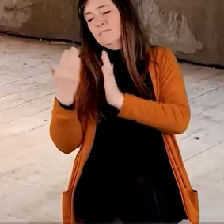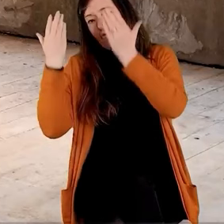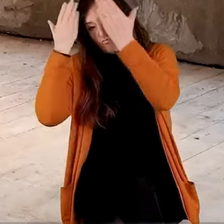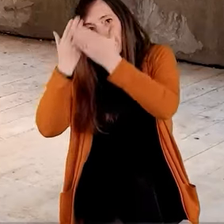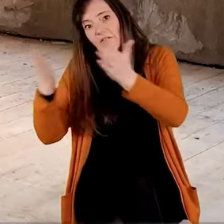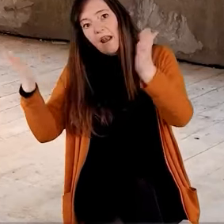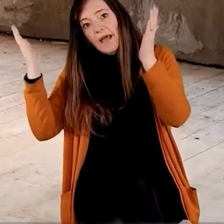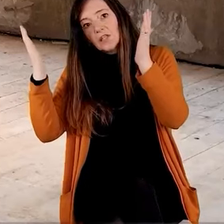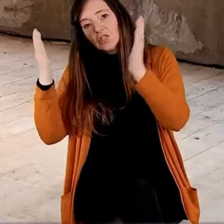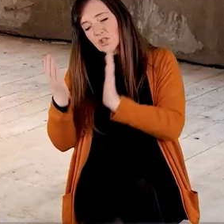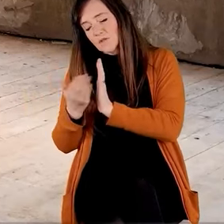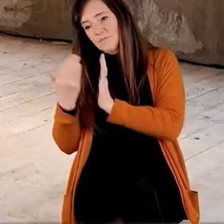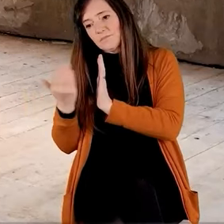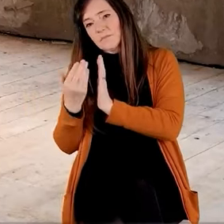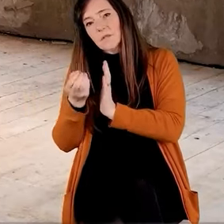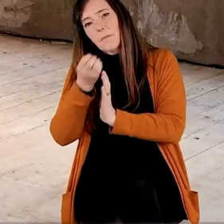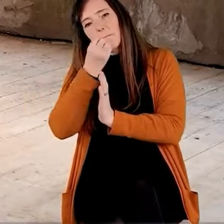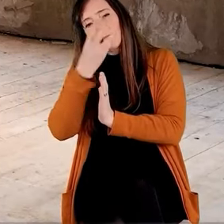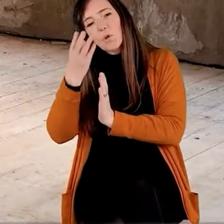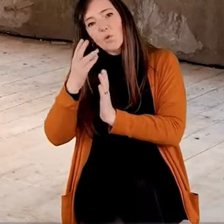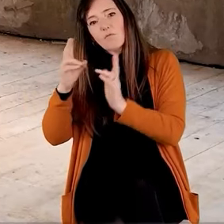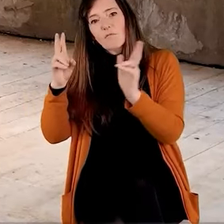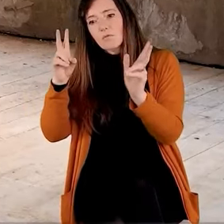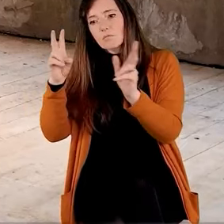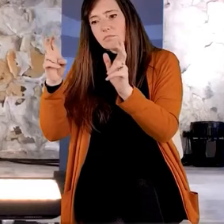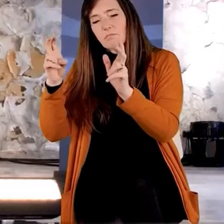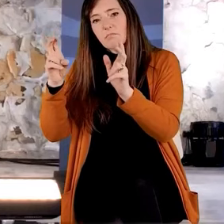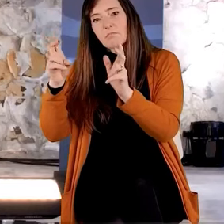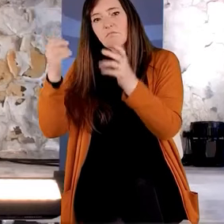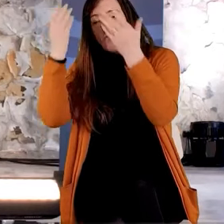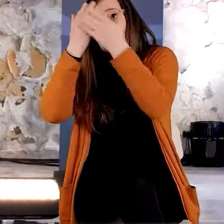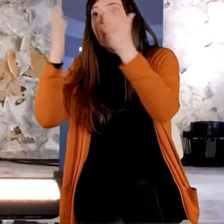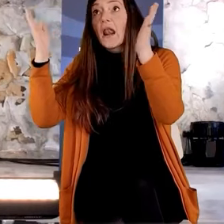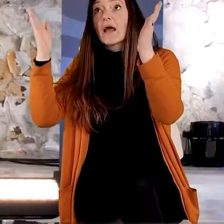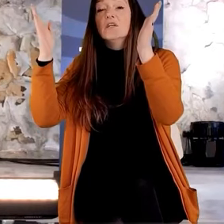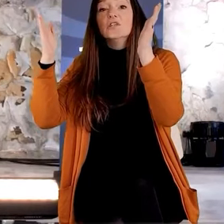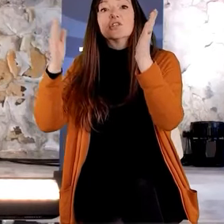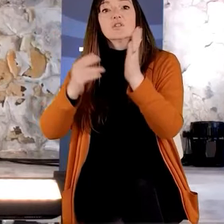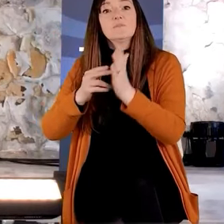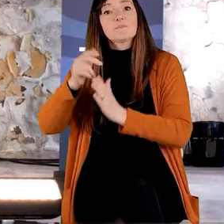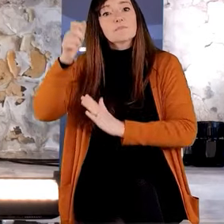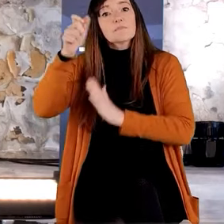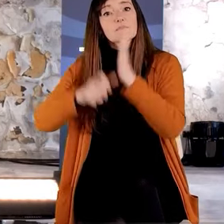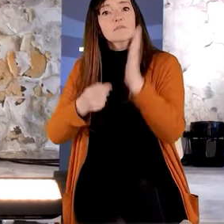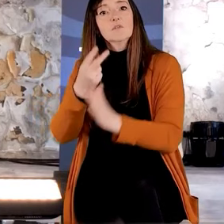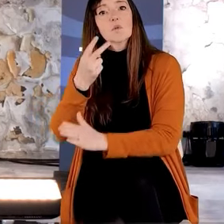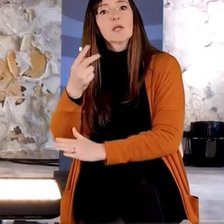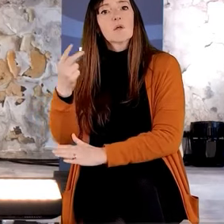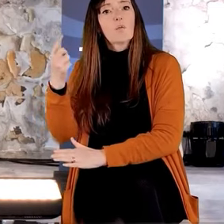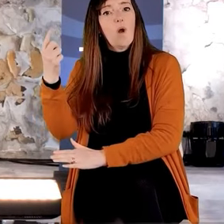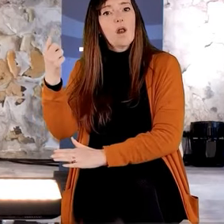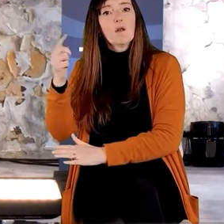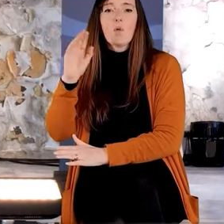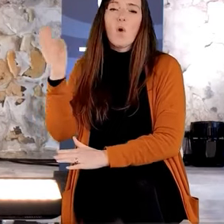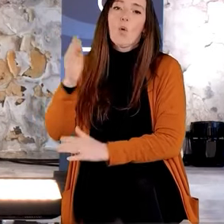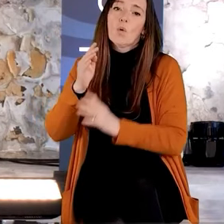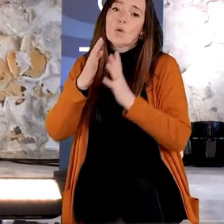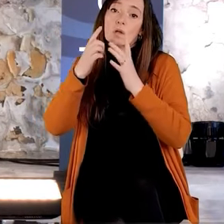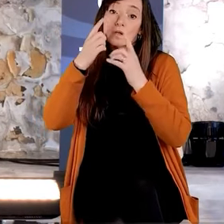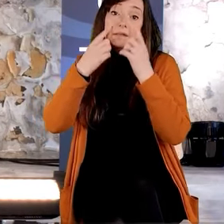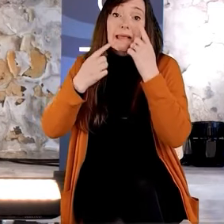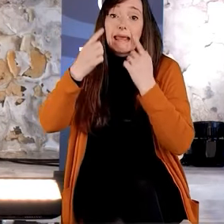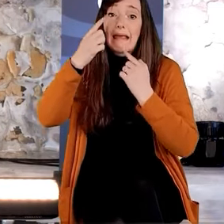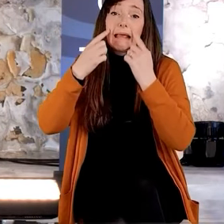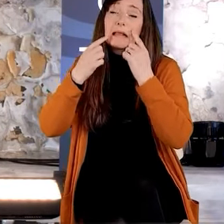most beautiful passage we had in church just the other week in Revelation 21, where every tear is wiped from